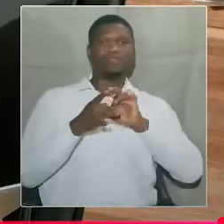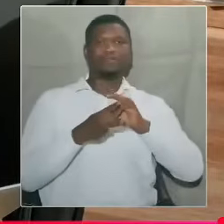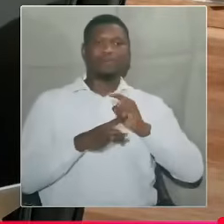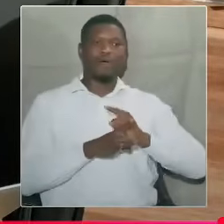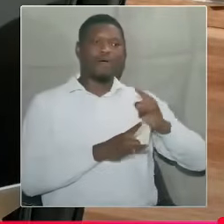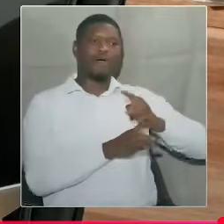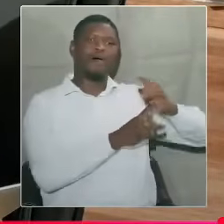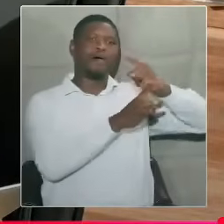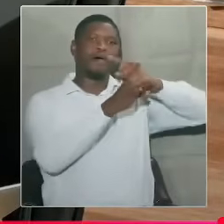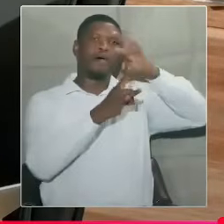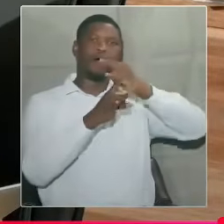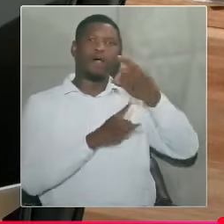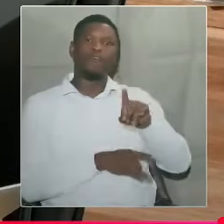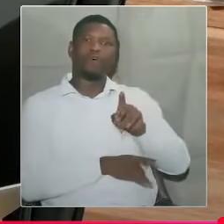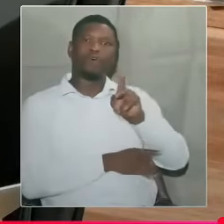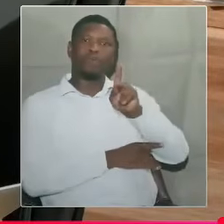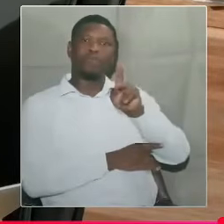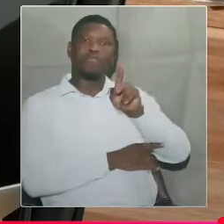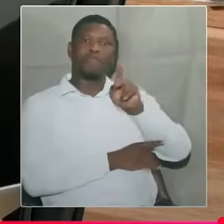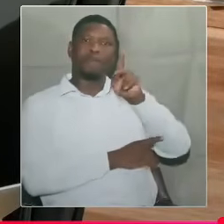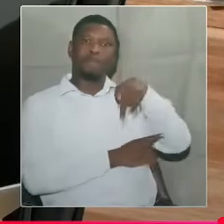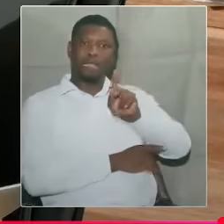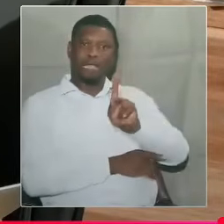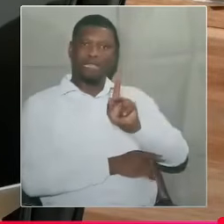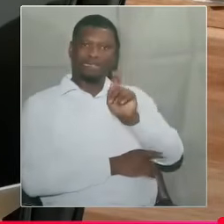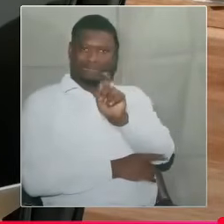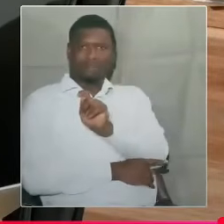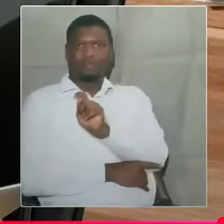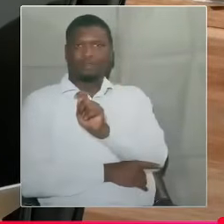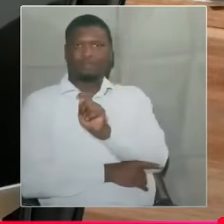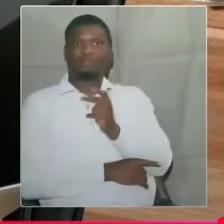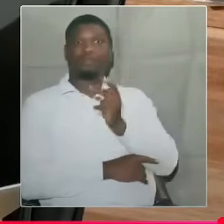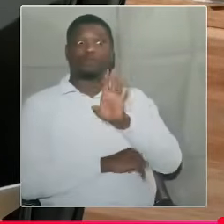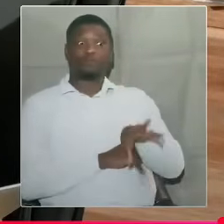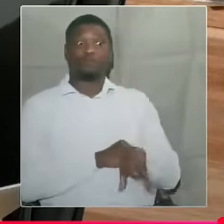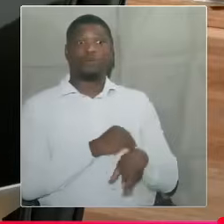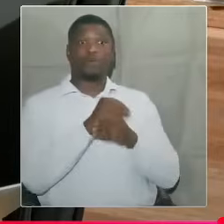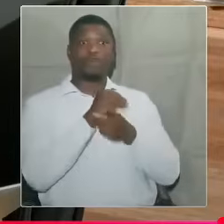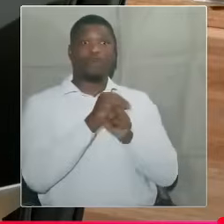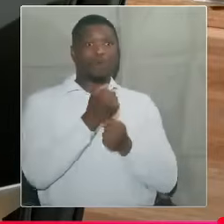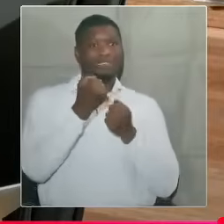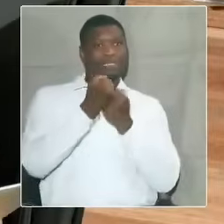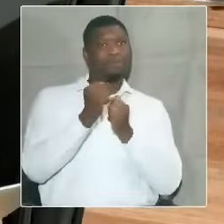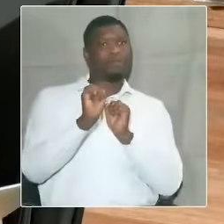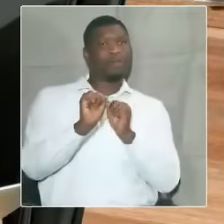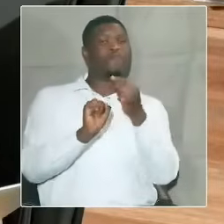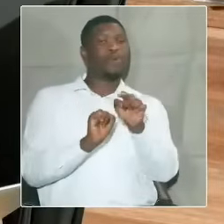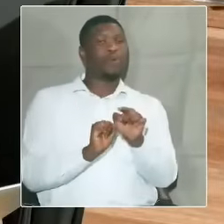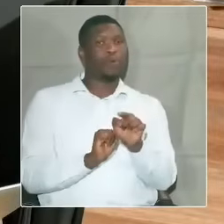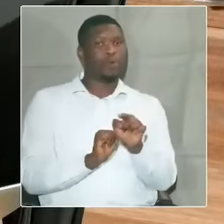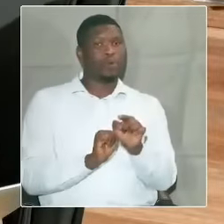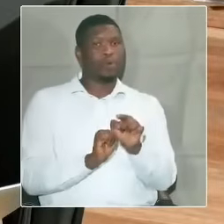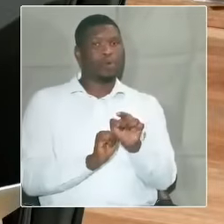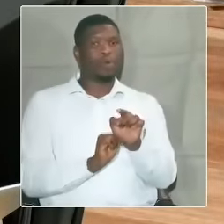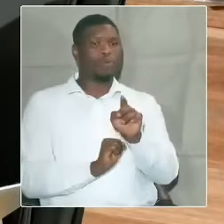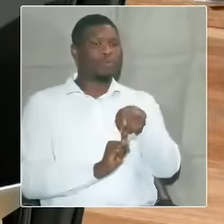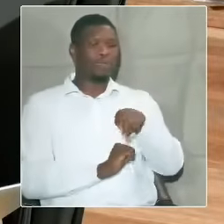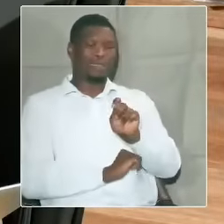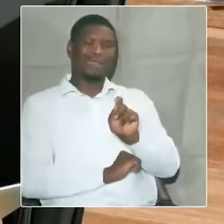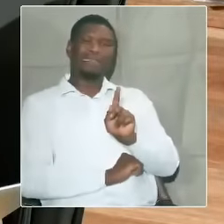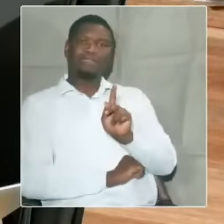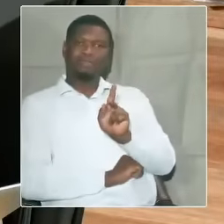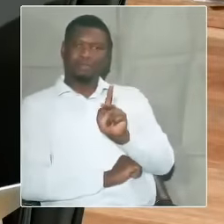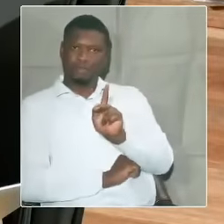In relation to the successes of the PKTT and deal with the secondment of